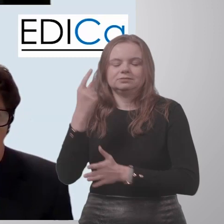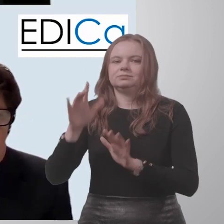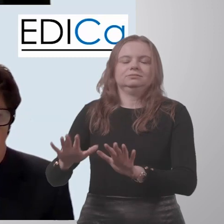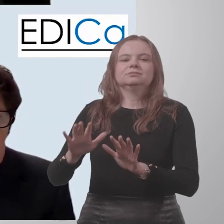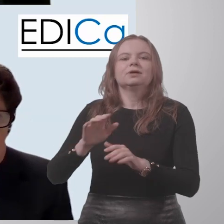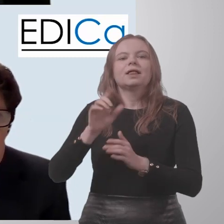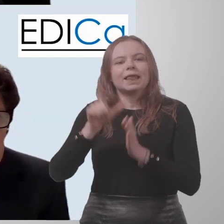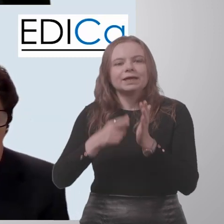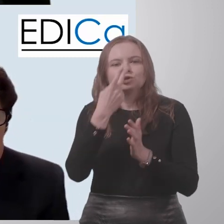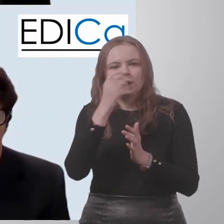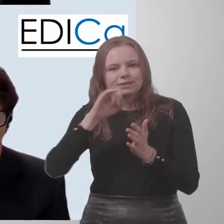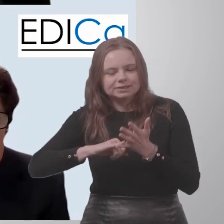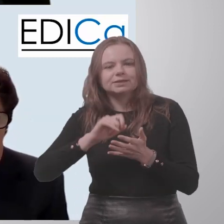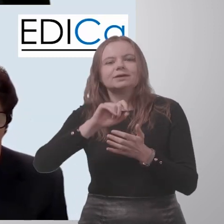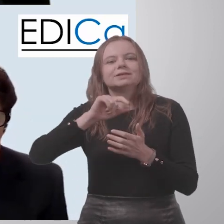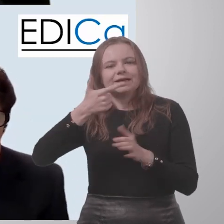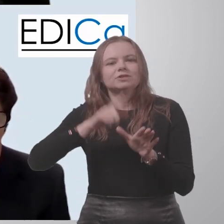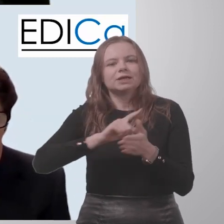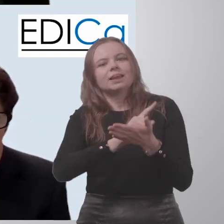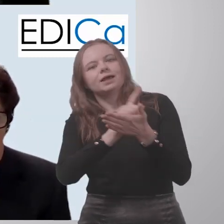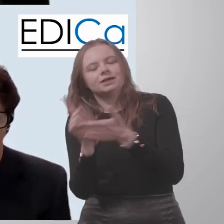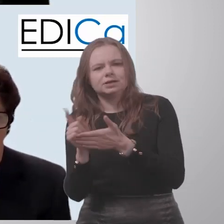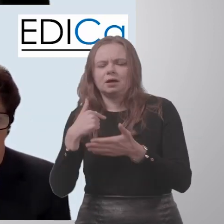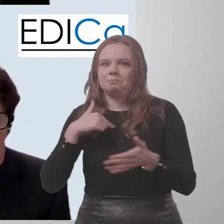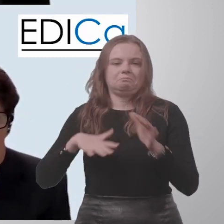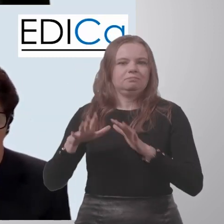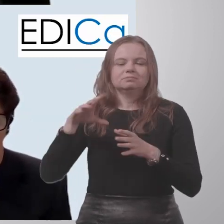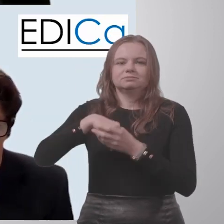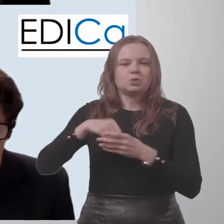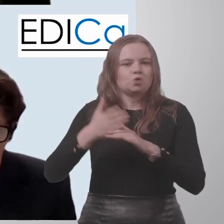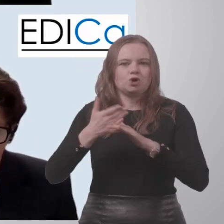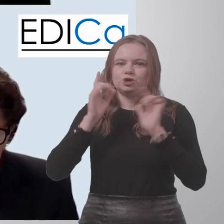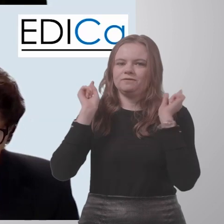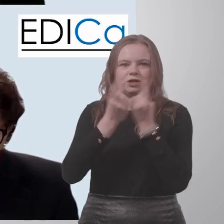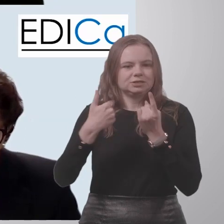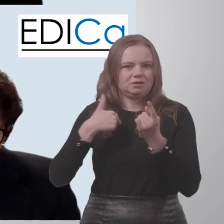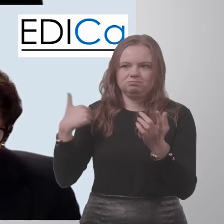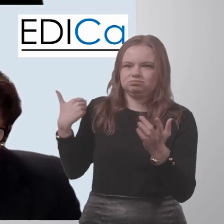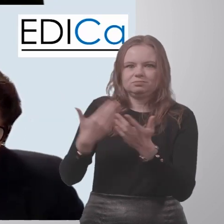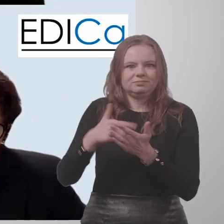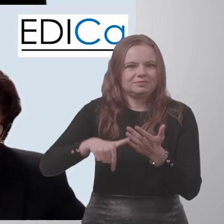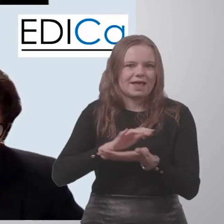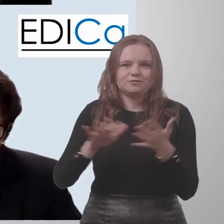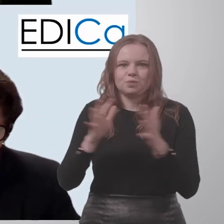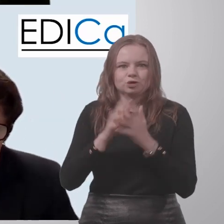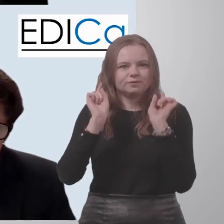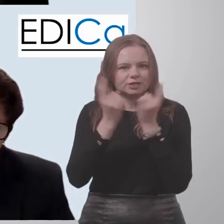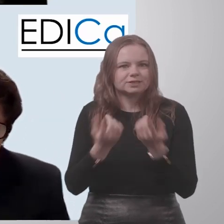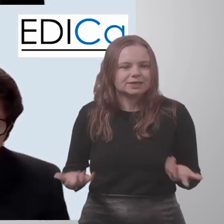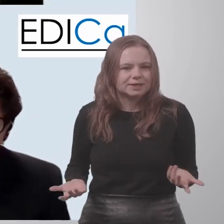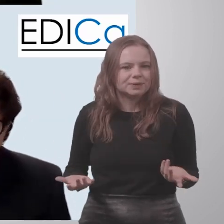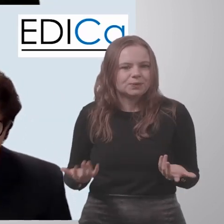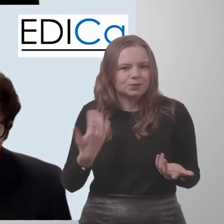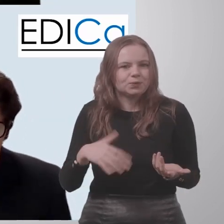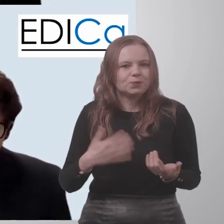years later, bizarrely, I ended up working for university, where I've never been since, at Heriot-Watt University.